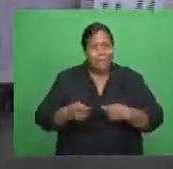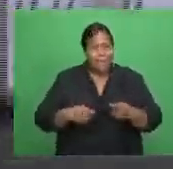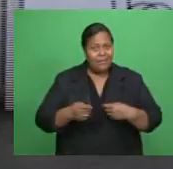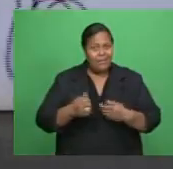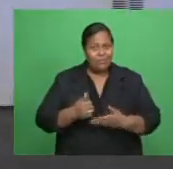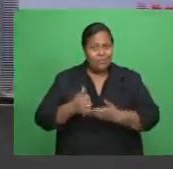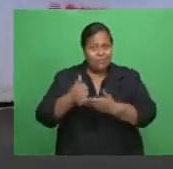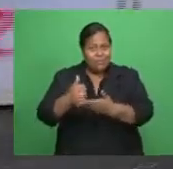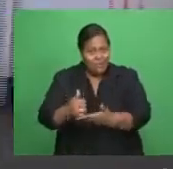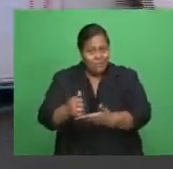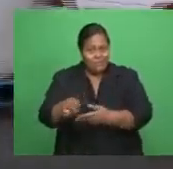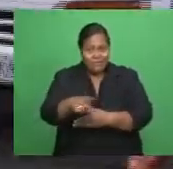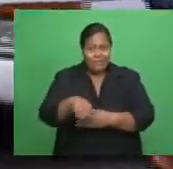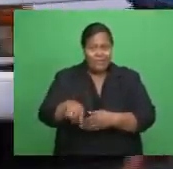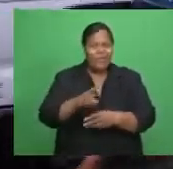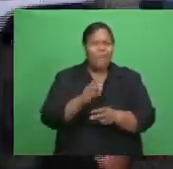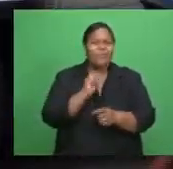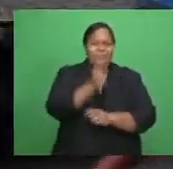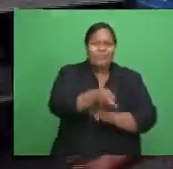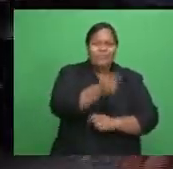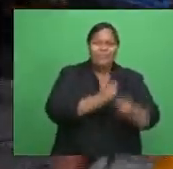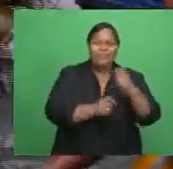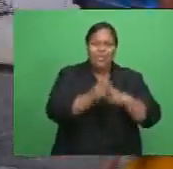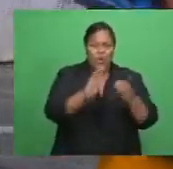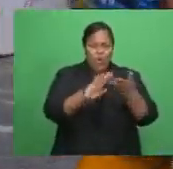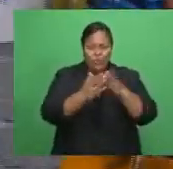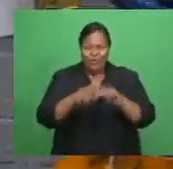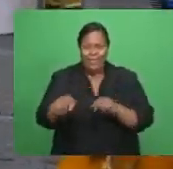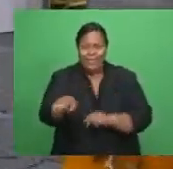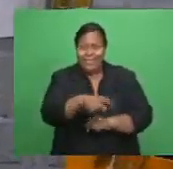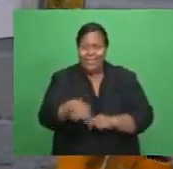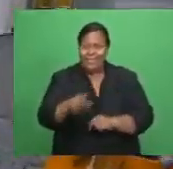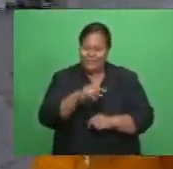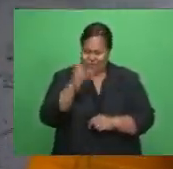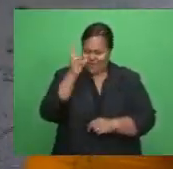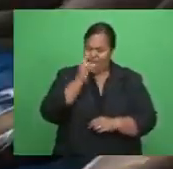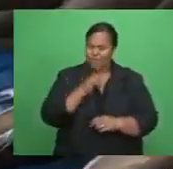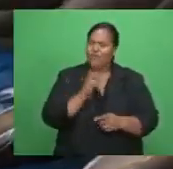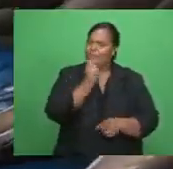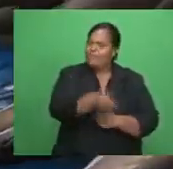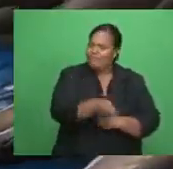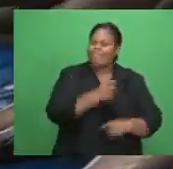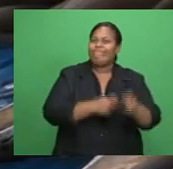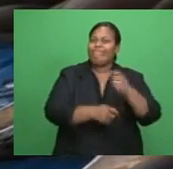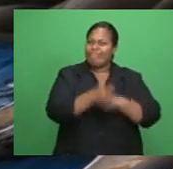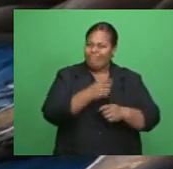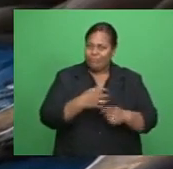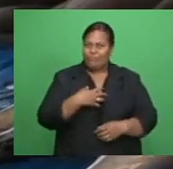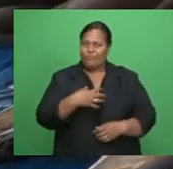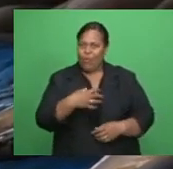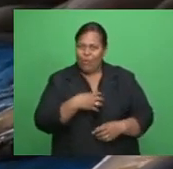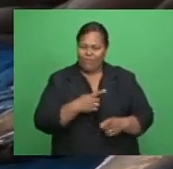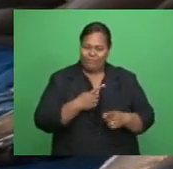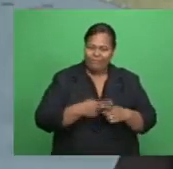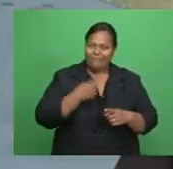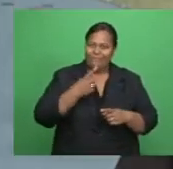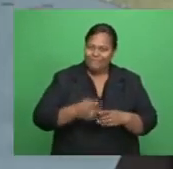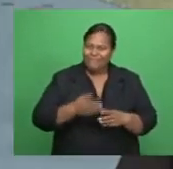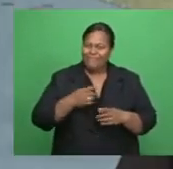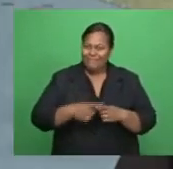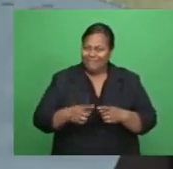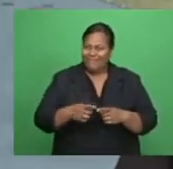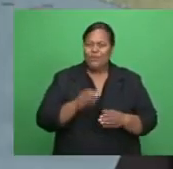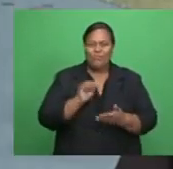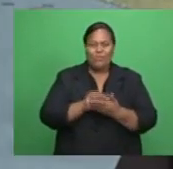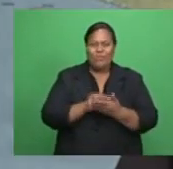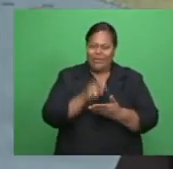fishing communities to be able to fish more efficiently and have a surplus